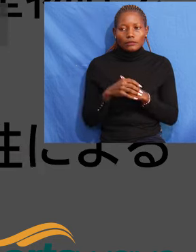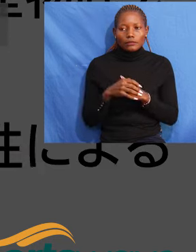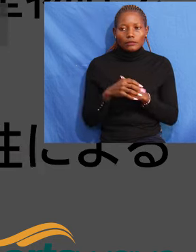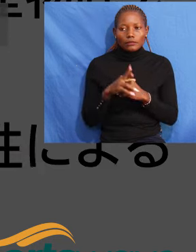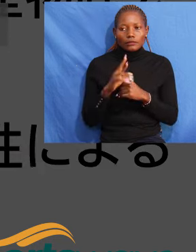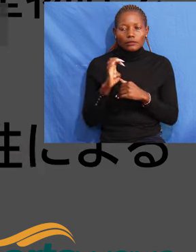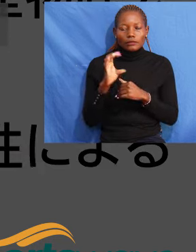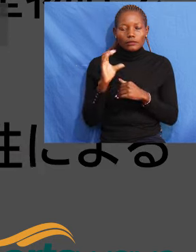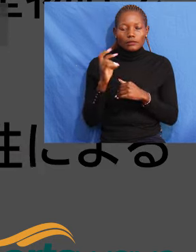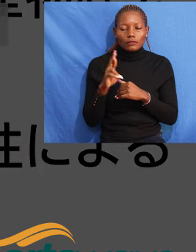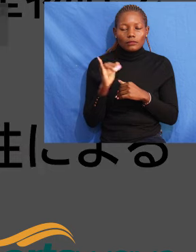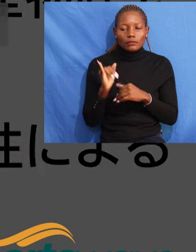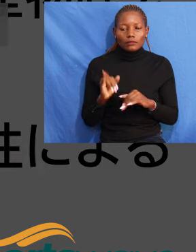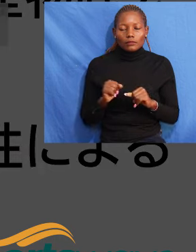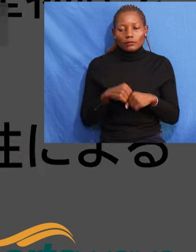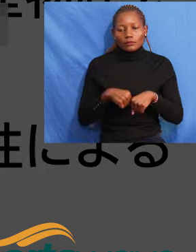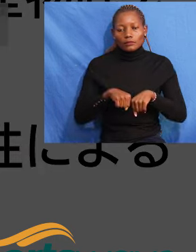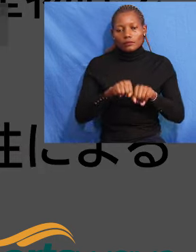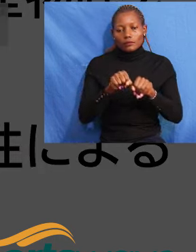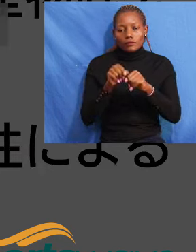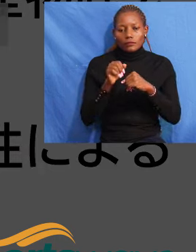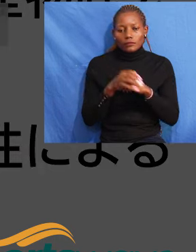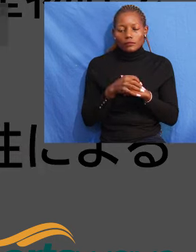recovery strategies for the recovery.